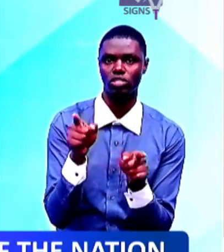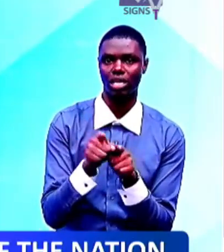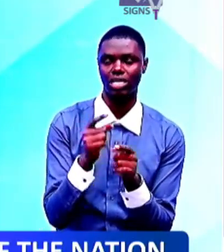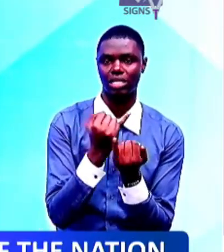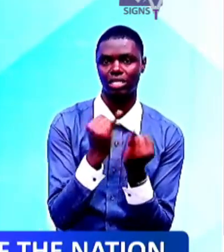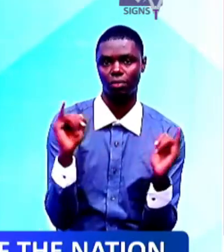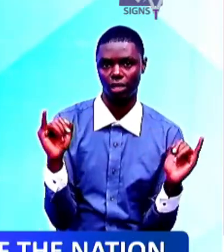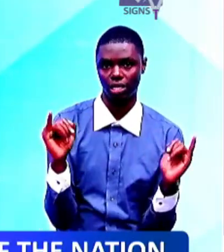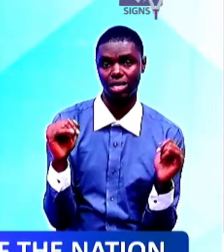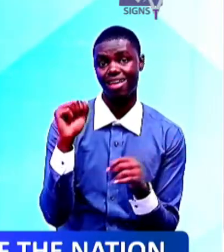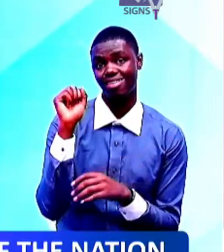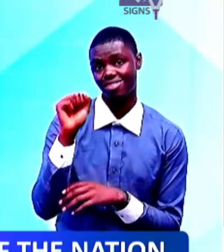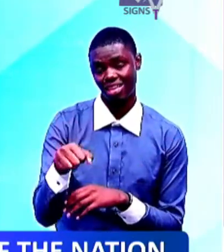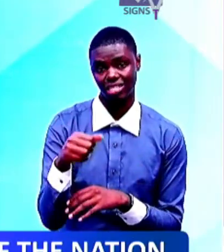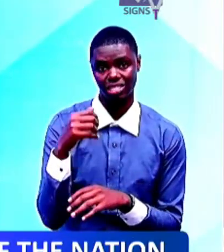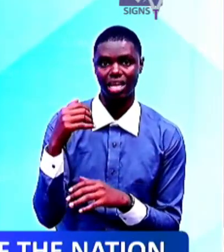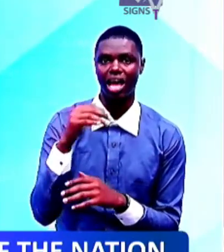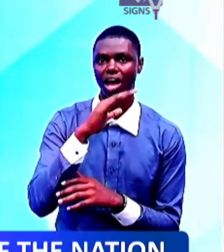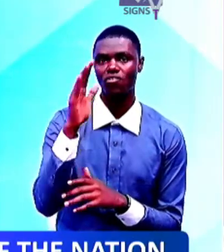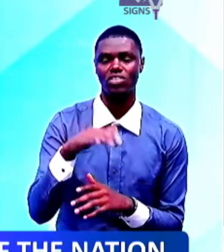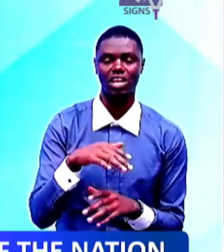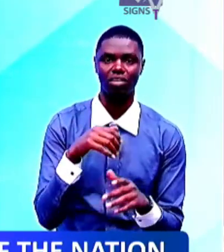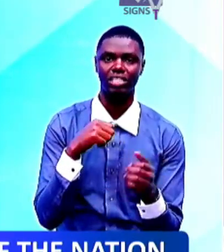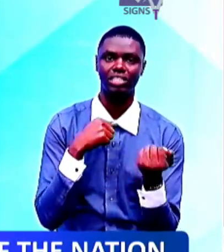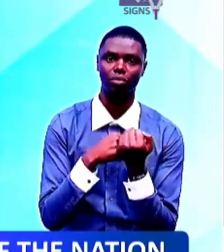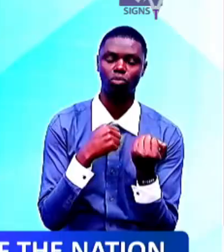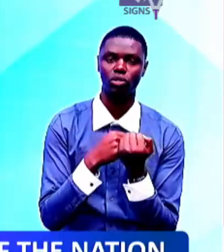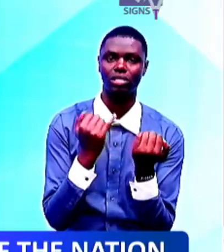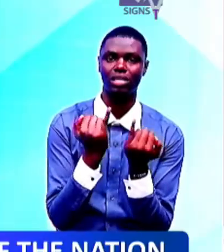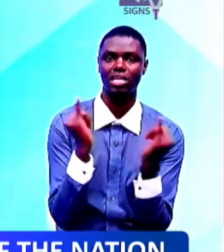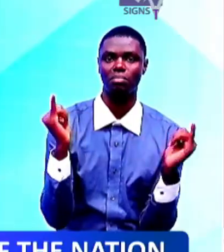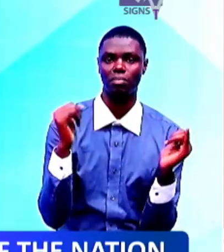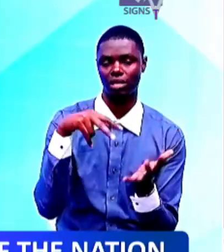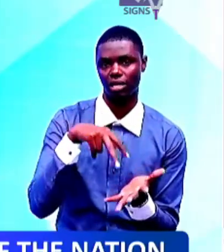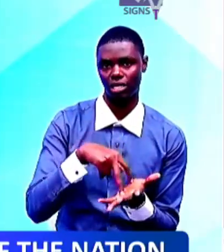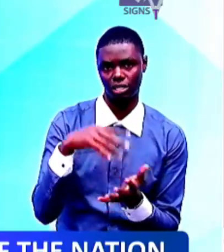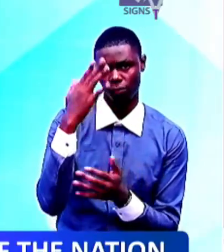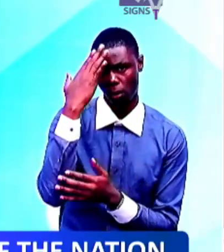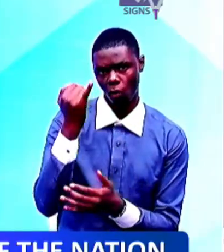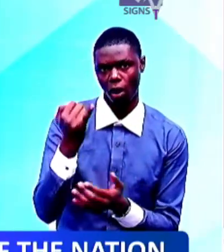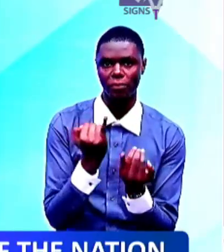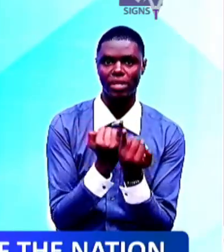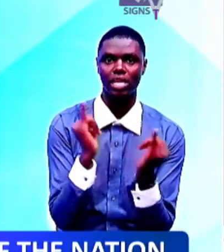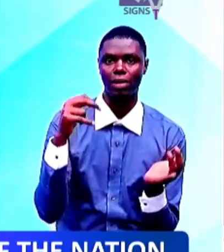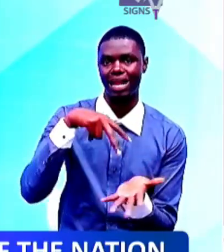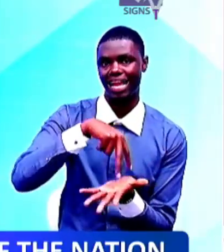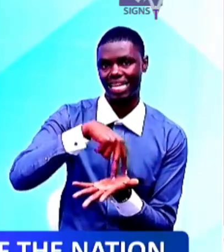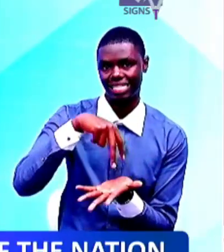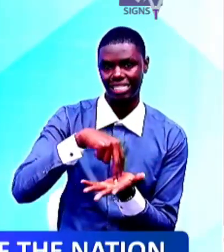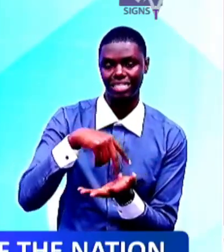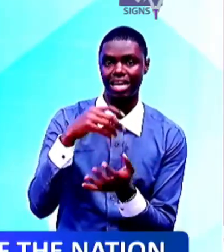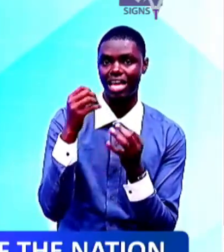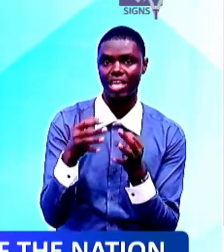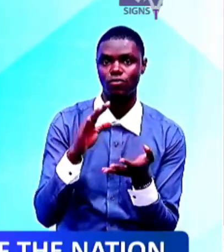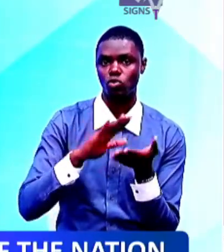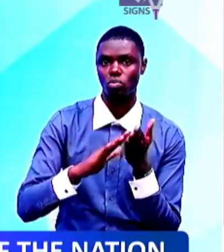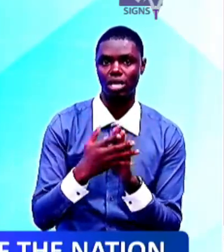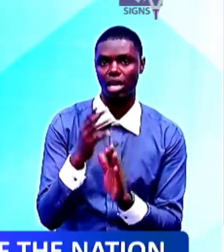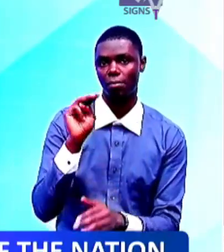person. I have always never supported independent candidature because independent candidature, once you become an